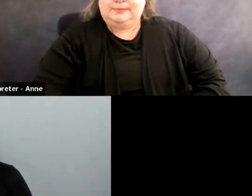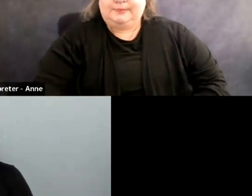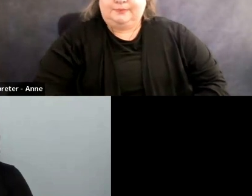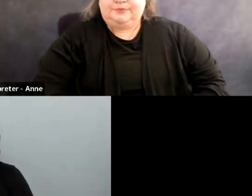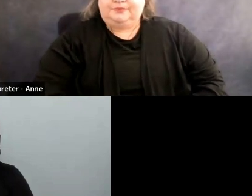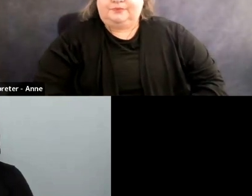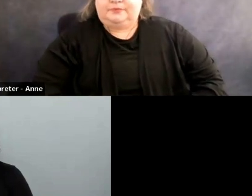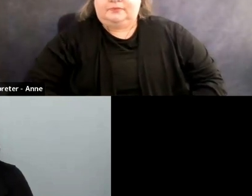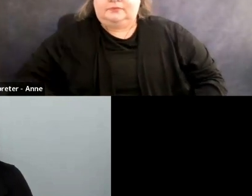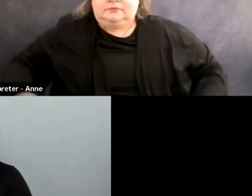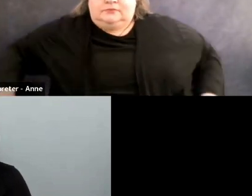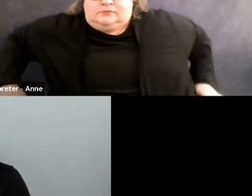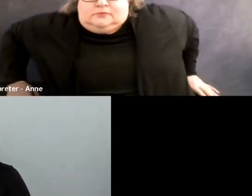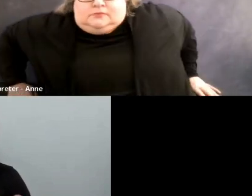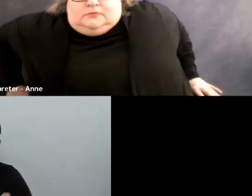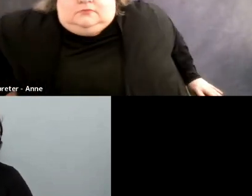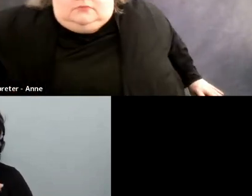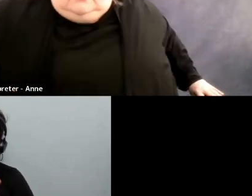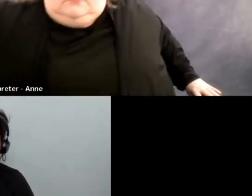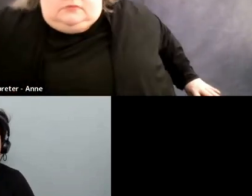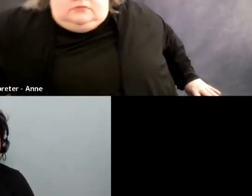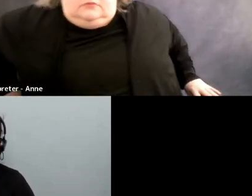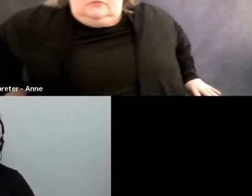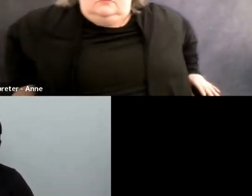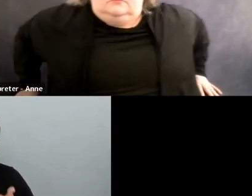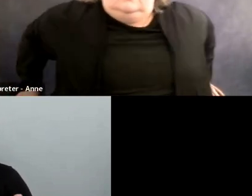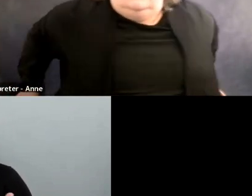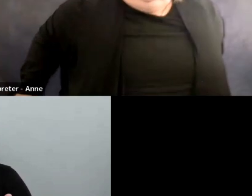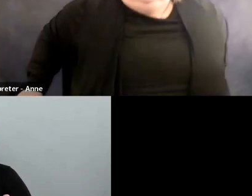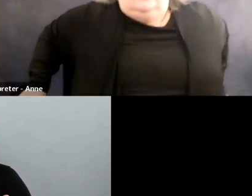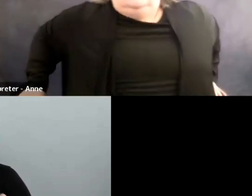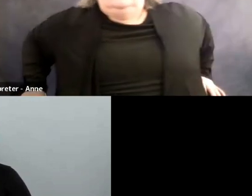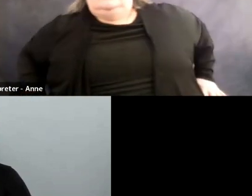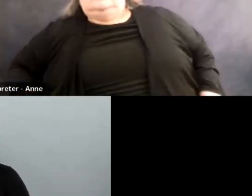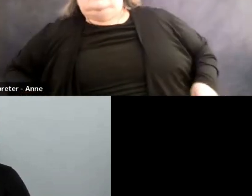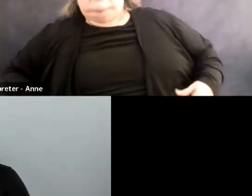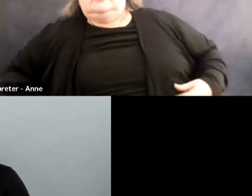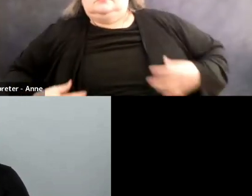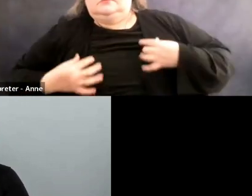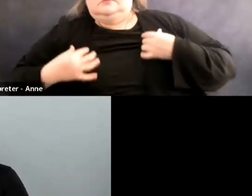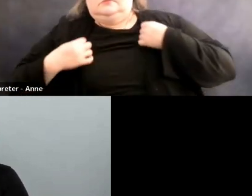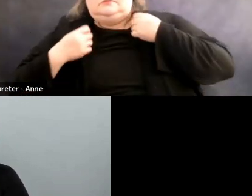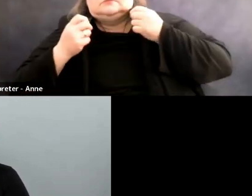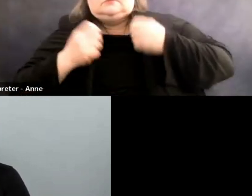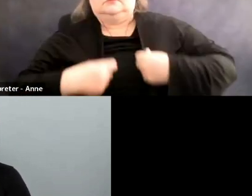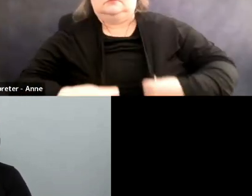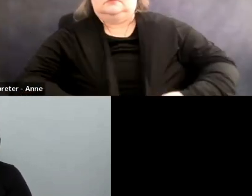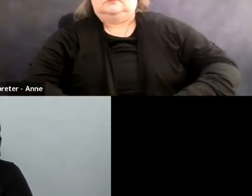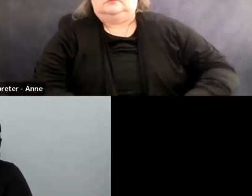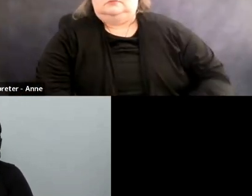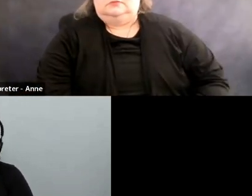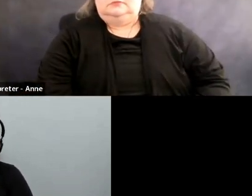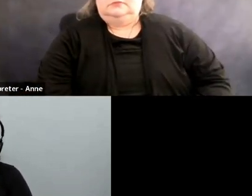professional supports, whether that's through 988 or the mobile response team or the